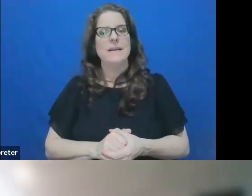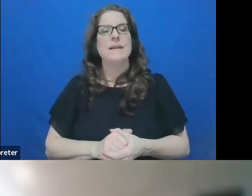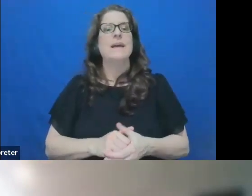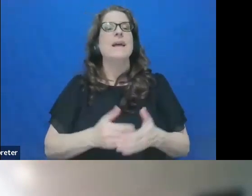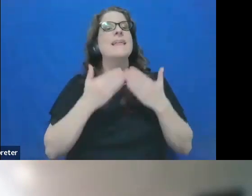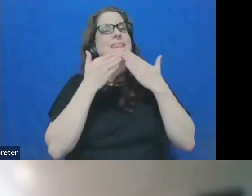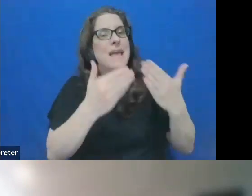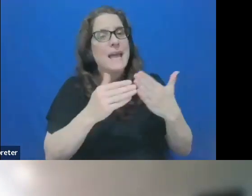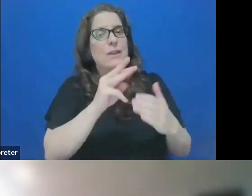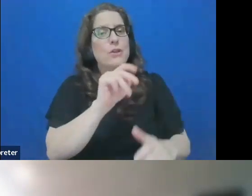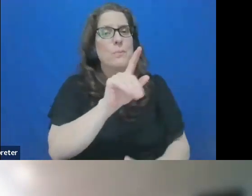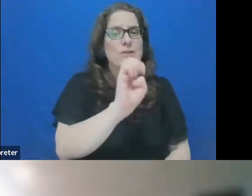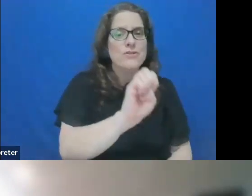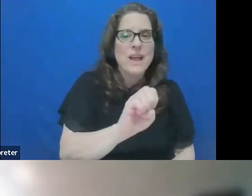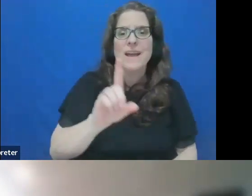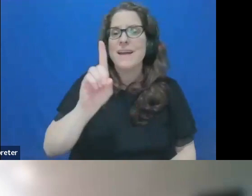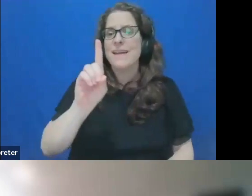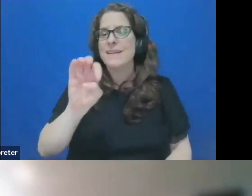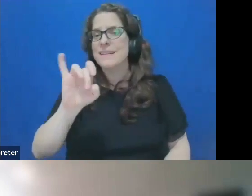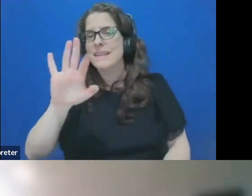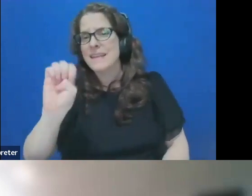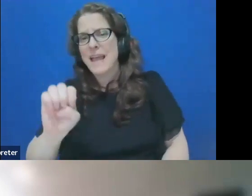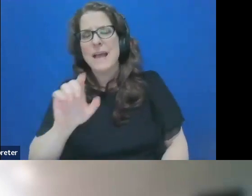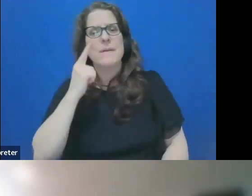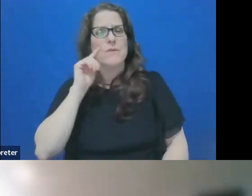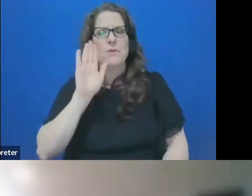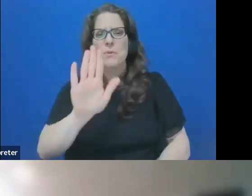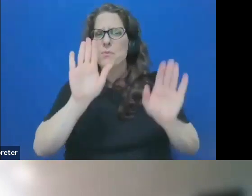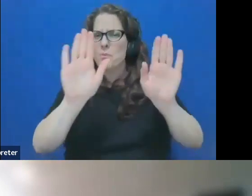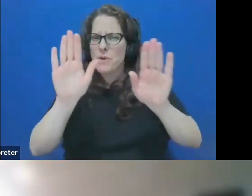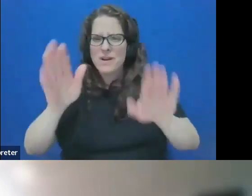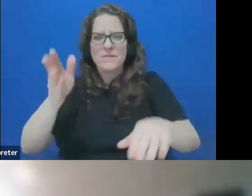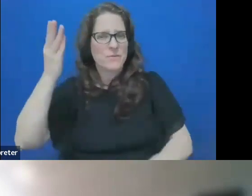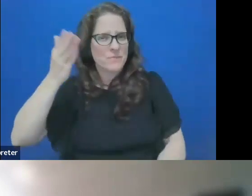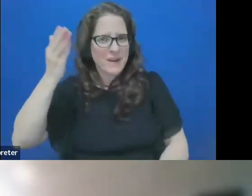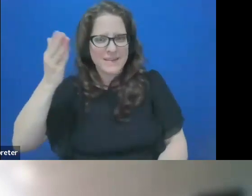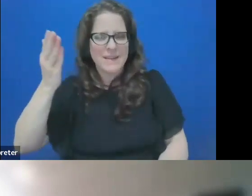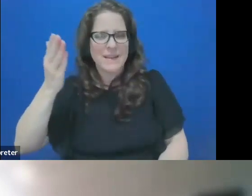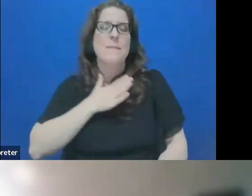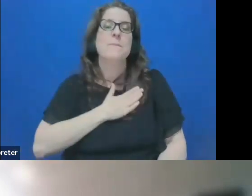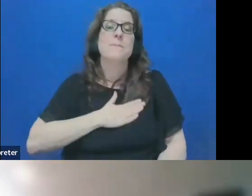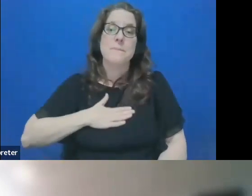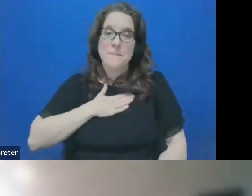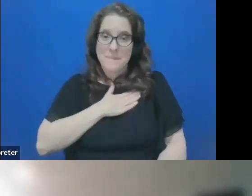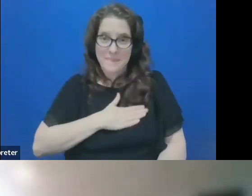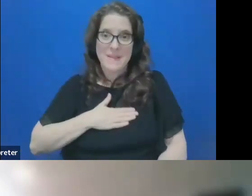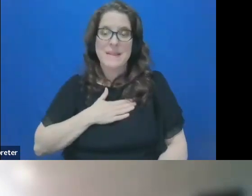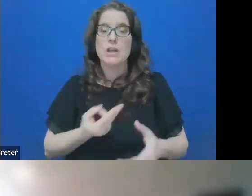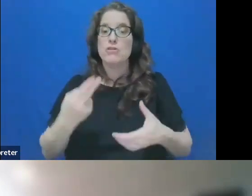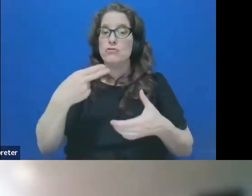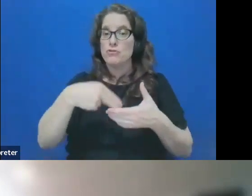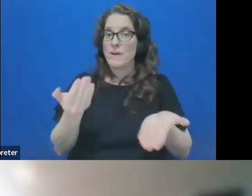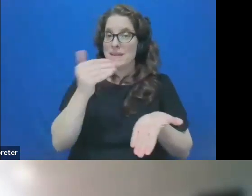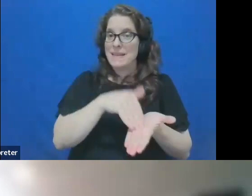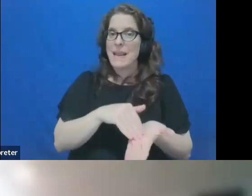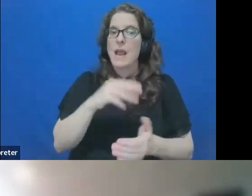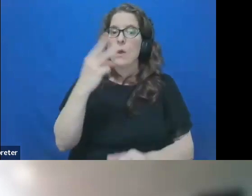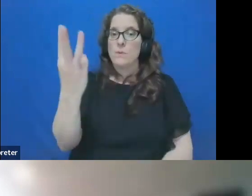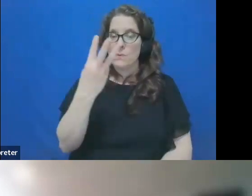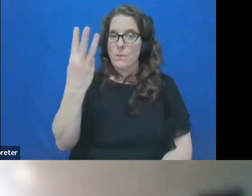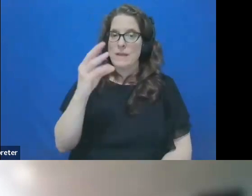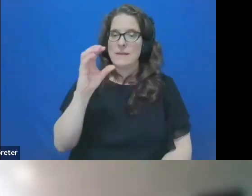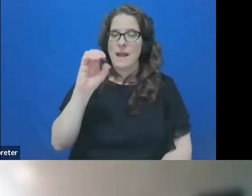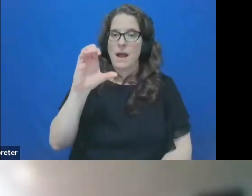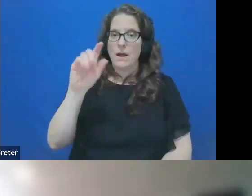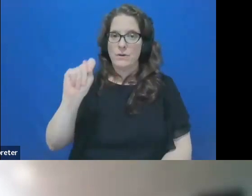and Debbie Zane, for your wonderful presentation. Please join us on Wednesday, October 25th from 7 to